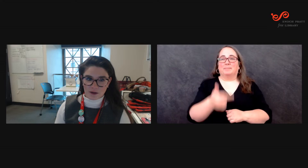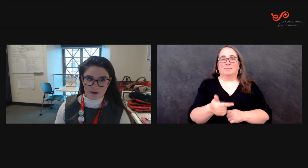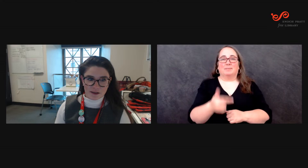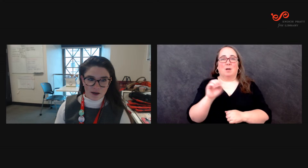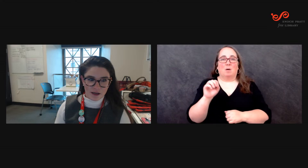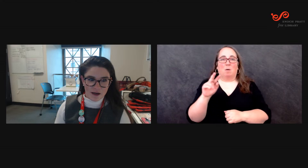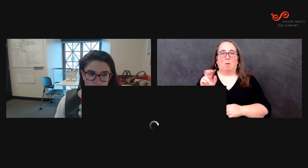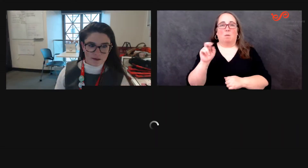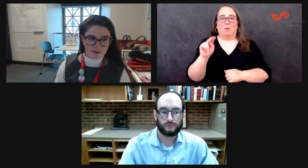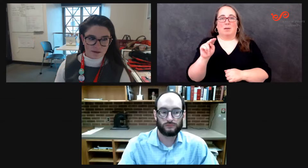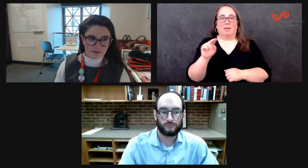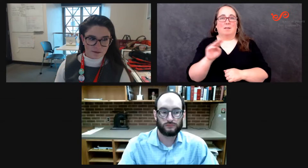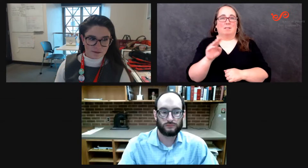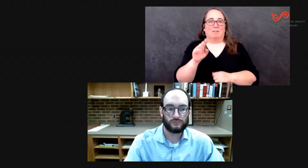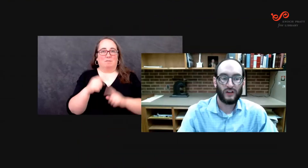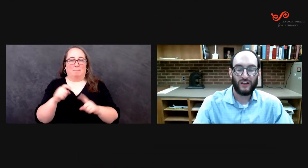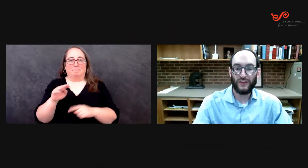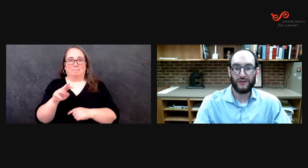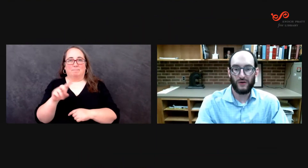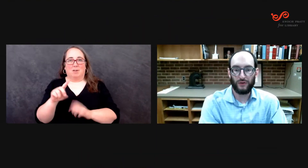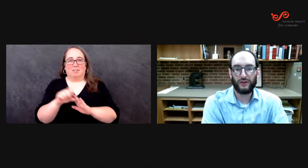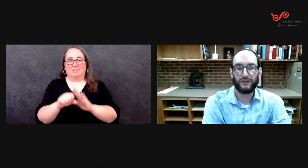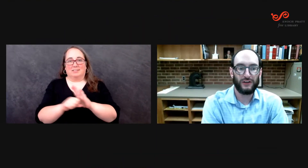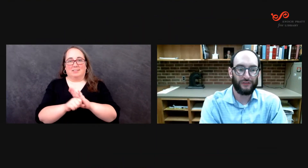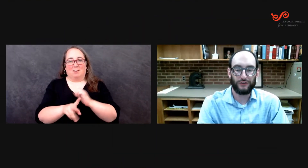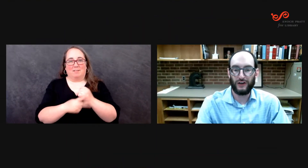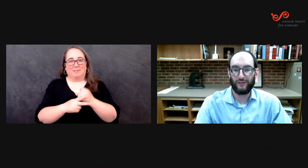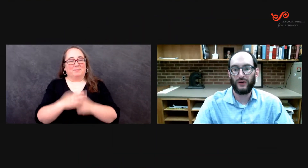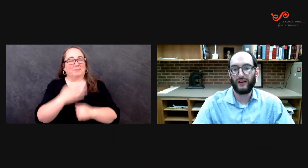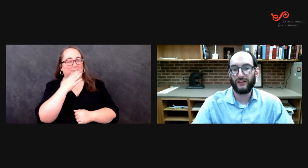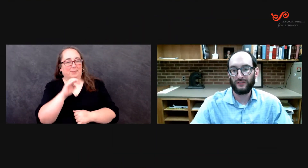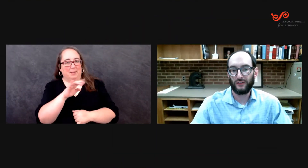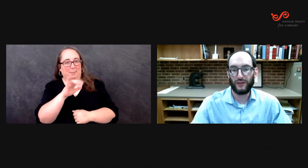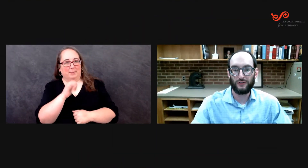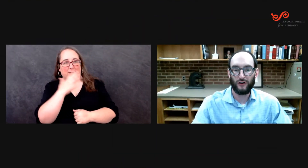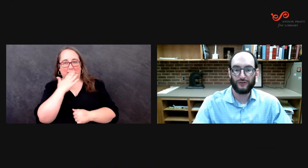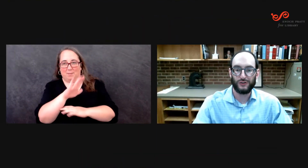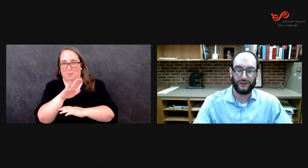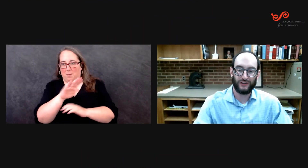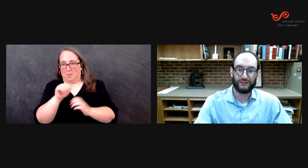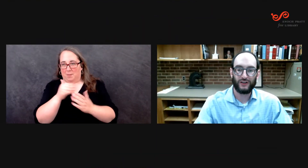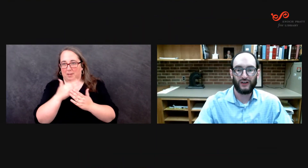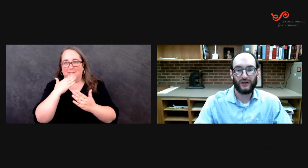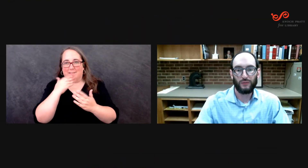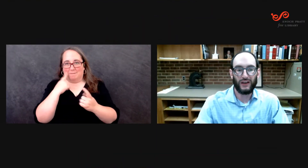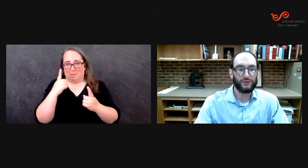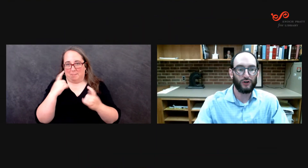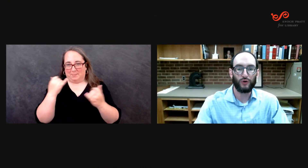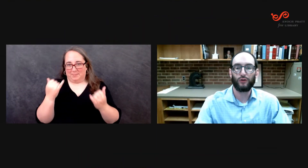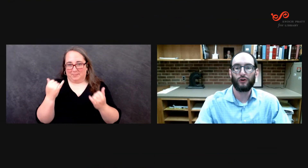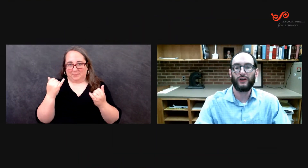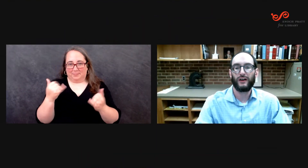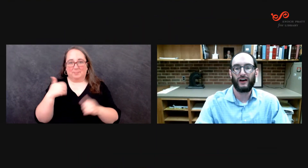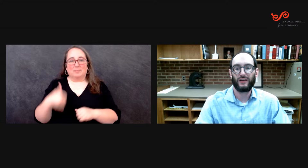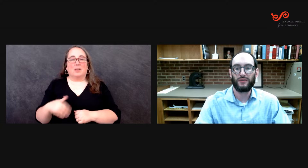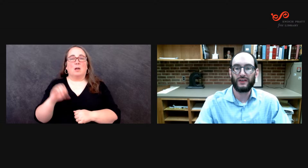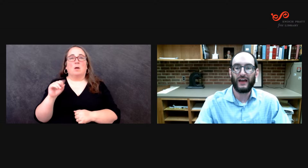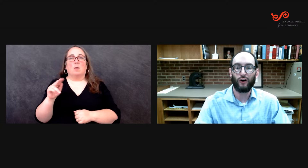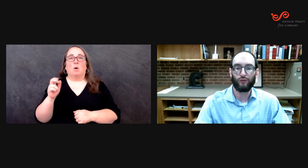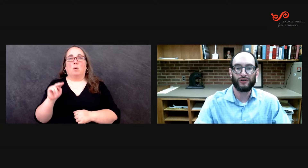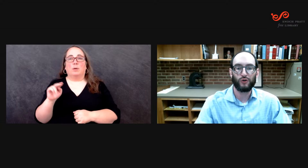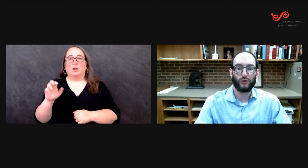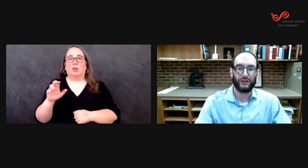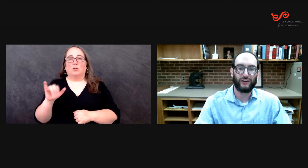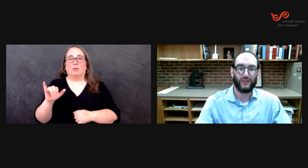Owen at the Maryland State Archives. Thank you, Emily. Good afternoon, everybody, and thank you all for joining us. My name is Owen Lurie. I am